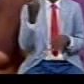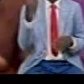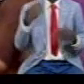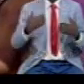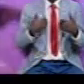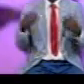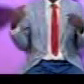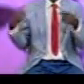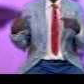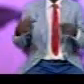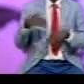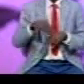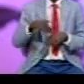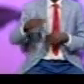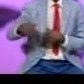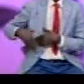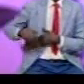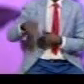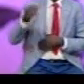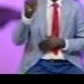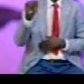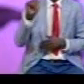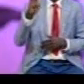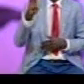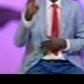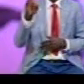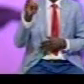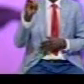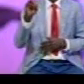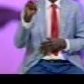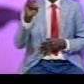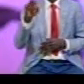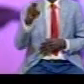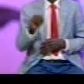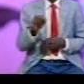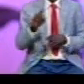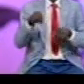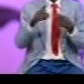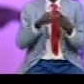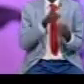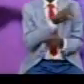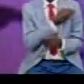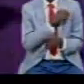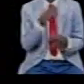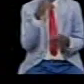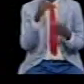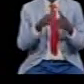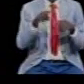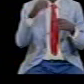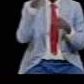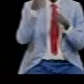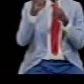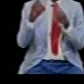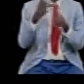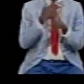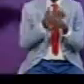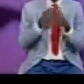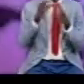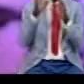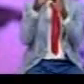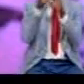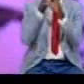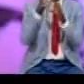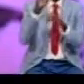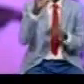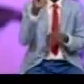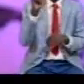abdomen, and I went to the hospital. I was told to go for tests, and they scanned my abdomen. The results